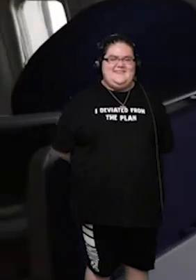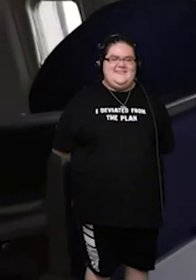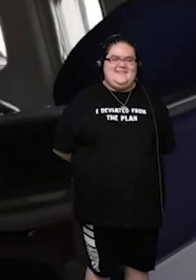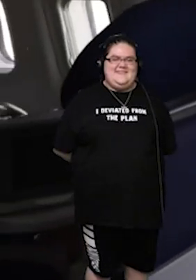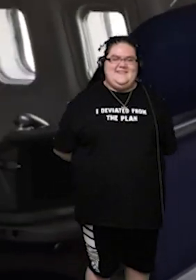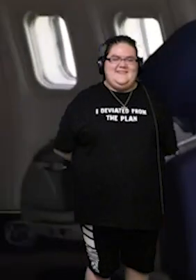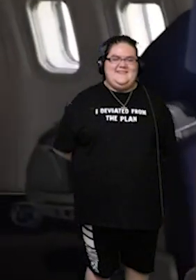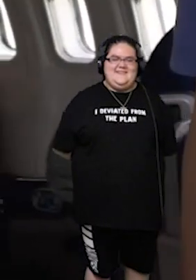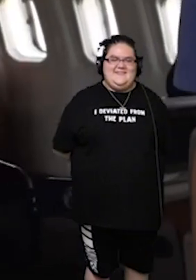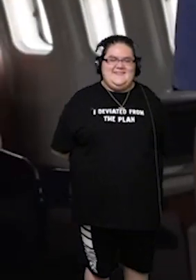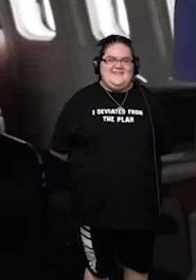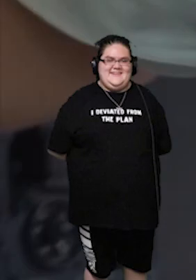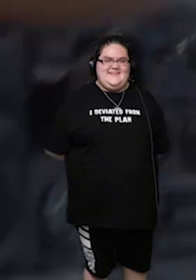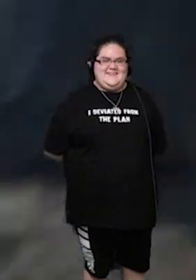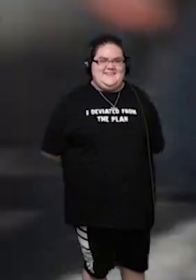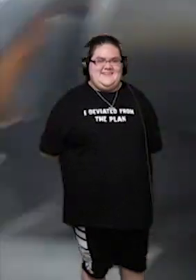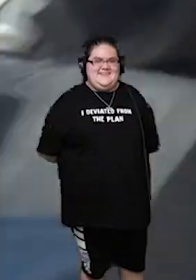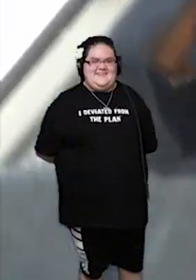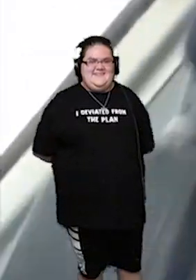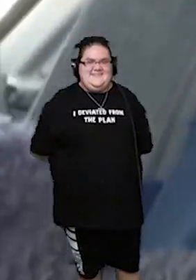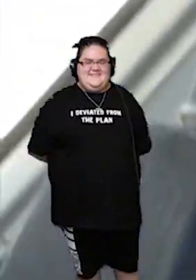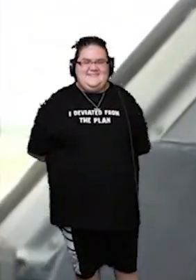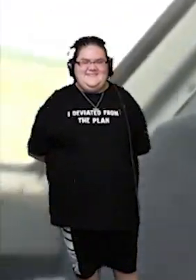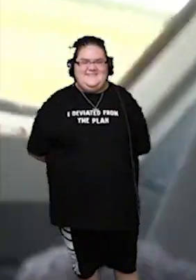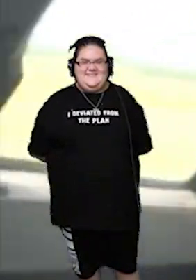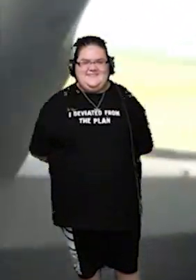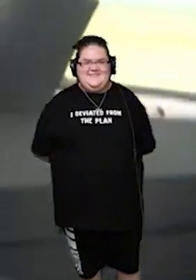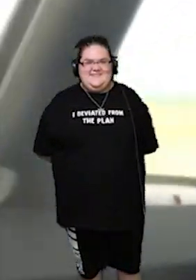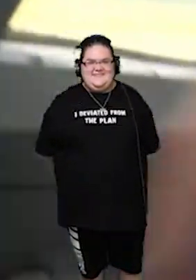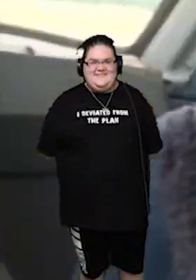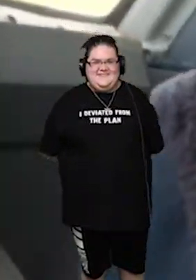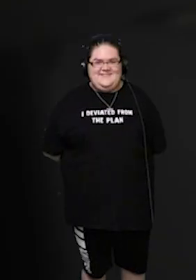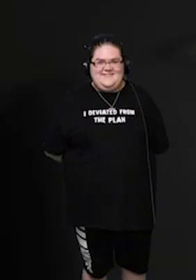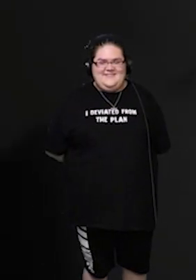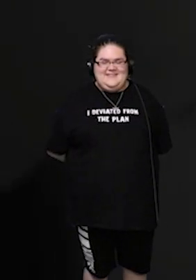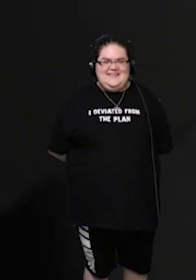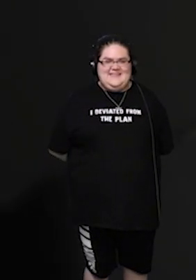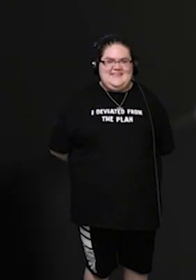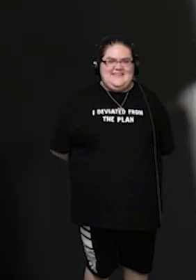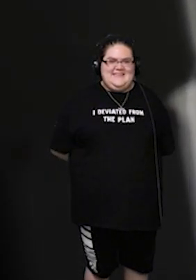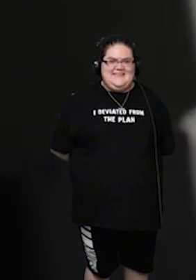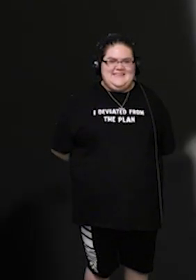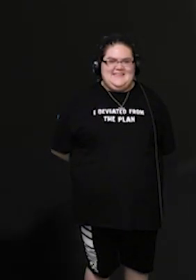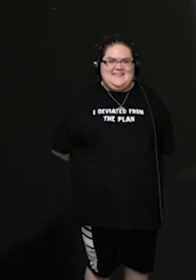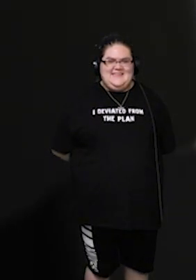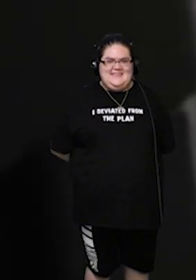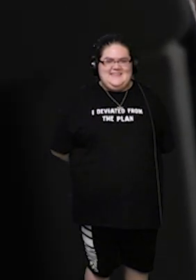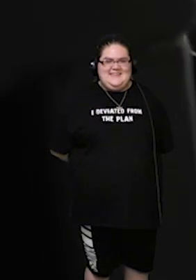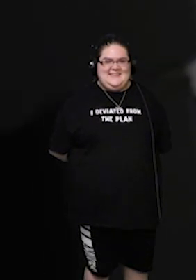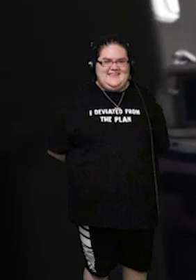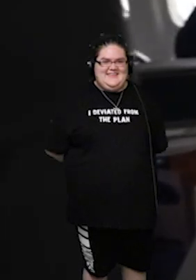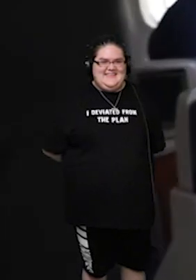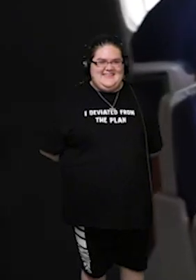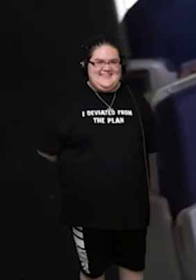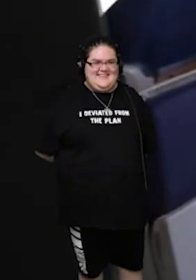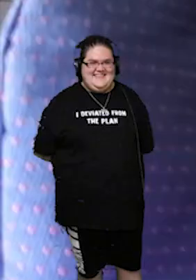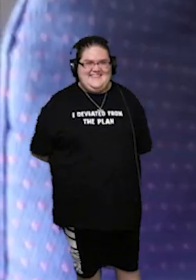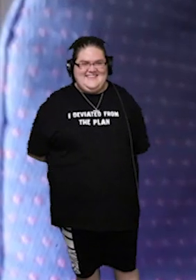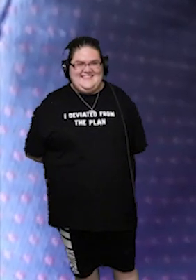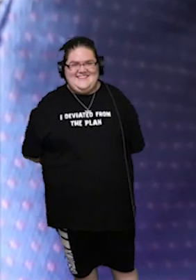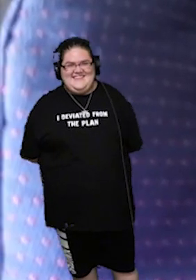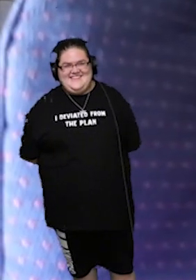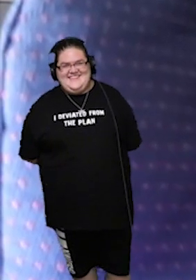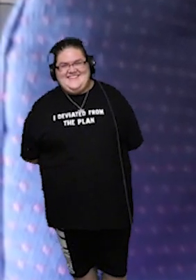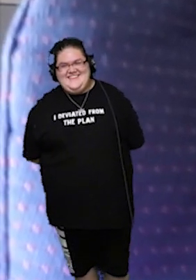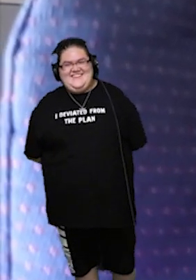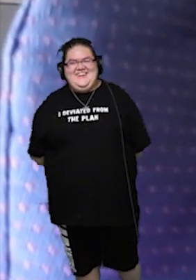I've just heard someone close a door. He's found me already. Oh, fuck. I've fucked it. I've actually fucked this. And I can see two of them already. Nah,